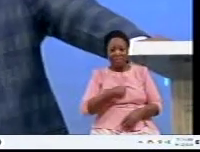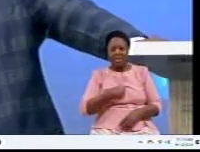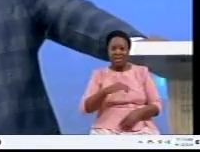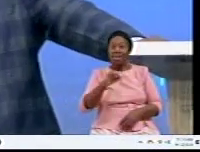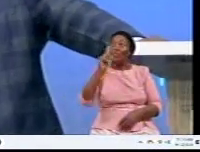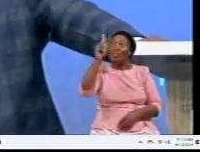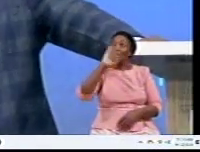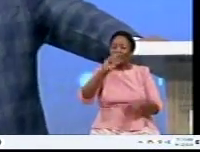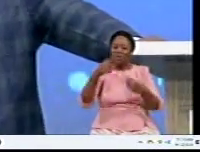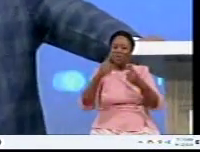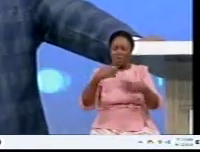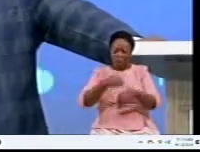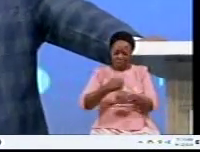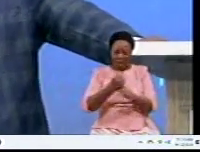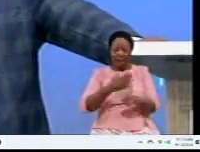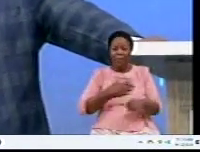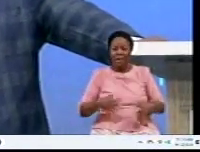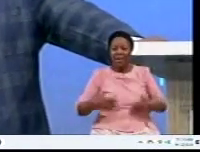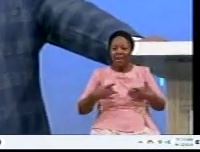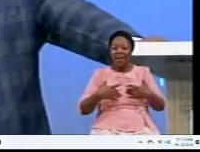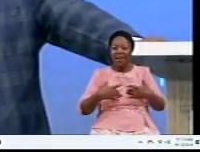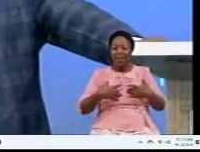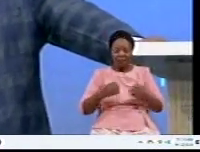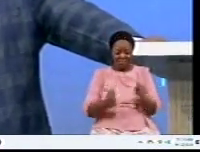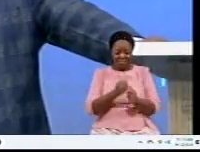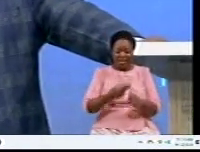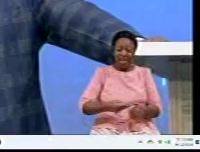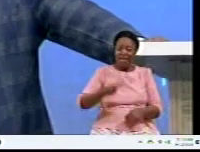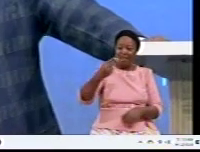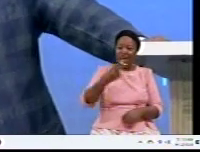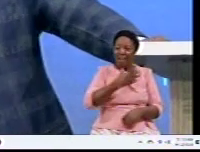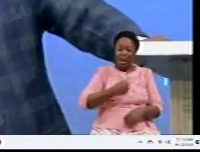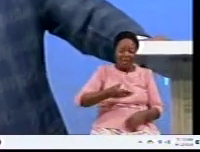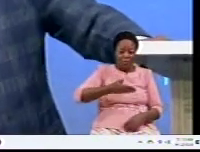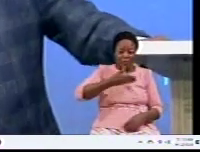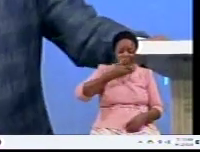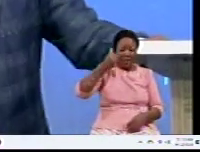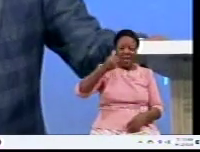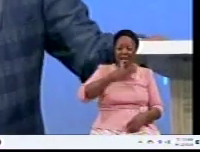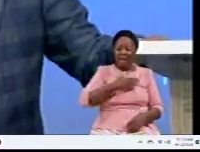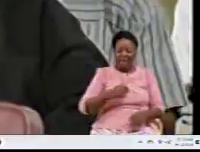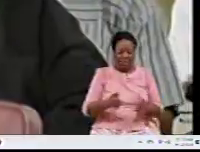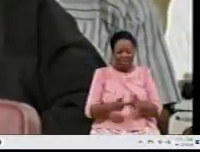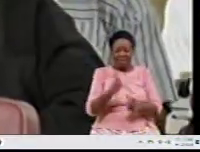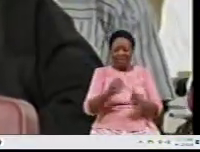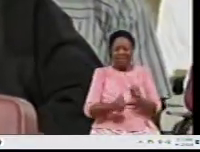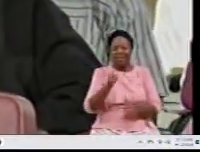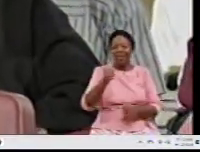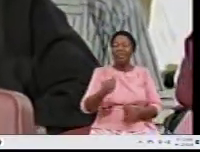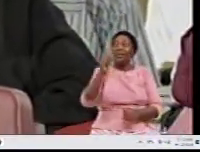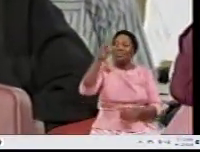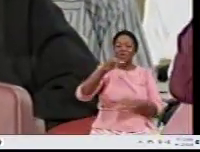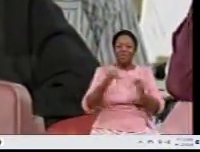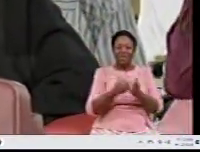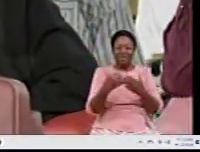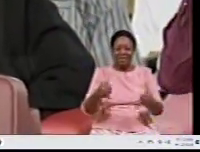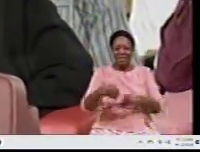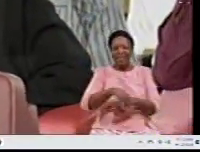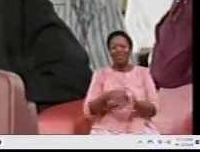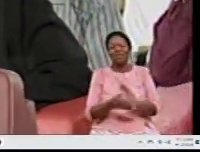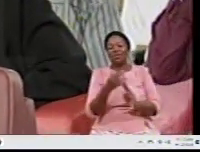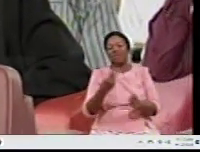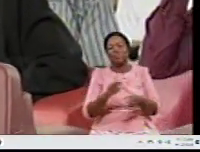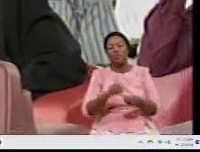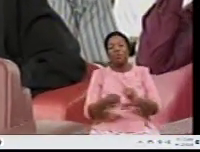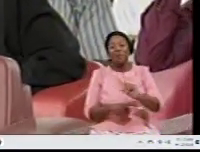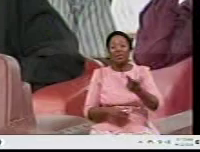to make my life higher and better and greater. He will do it tonight. Number three